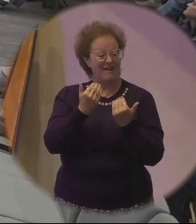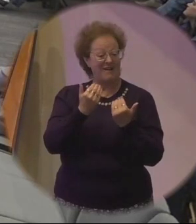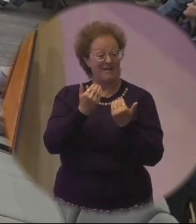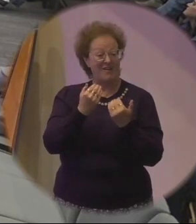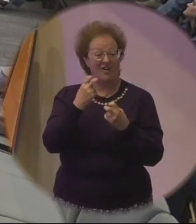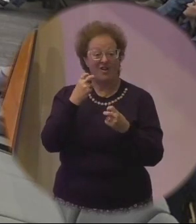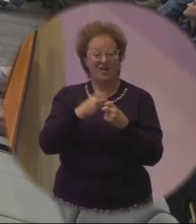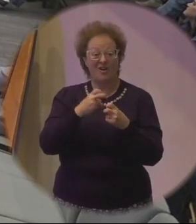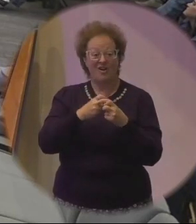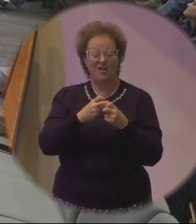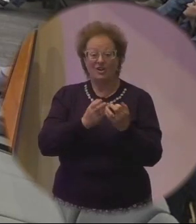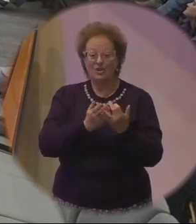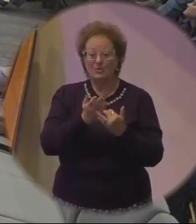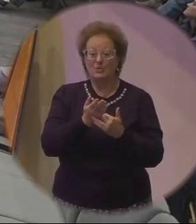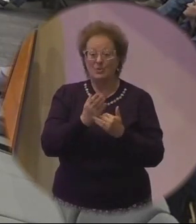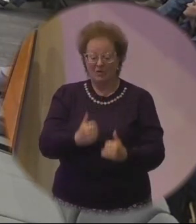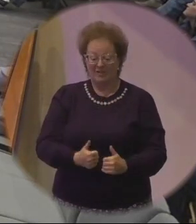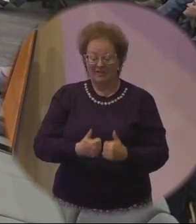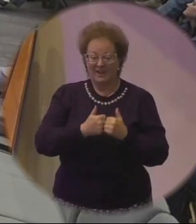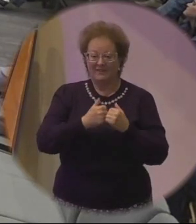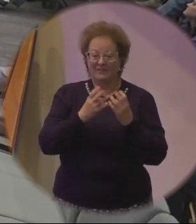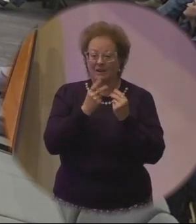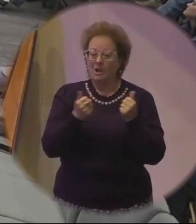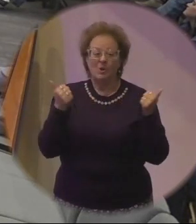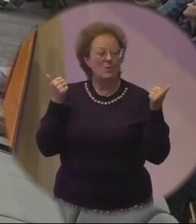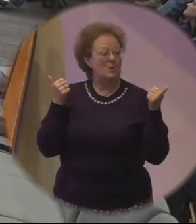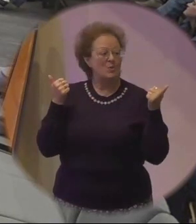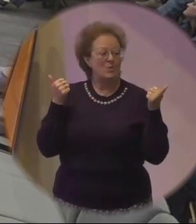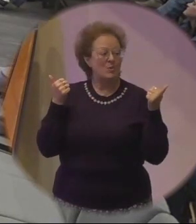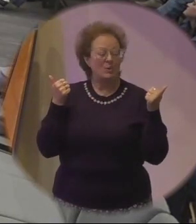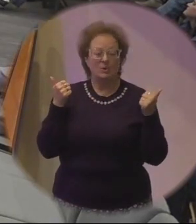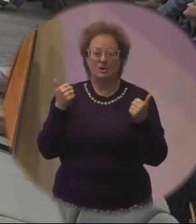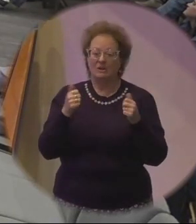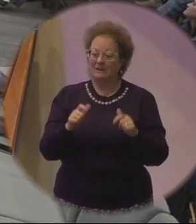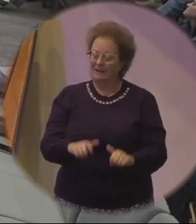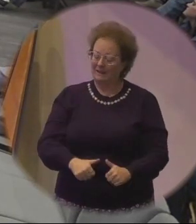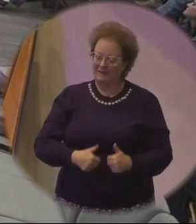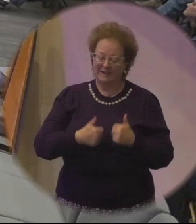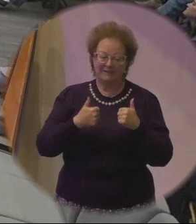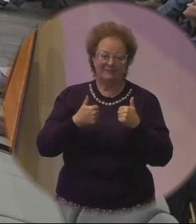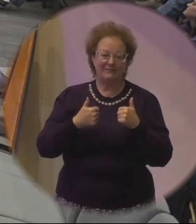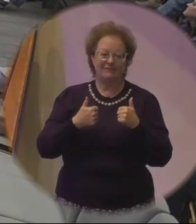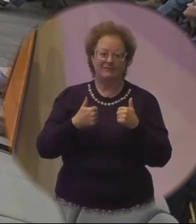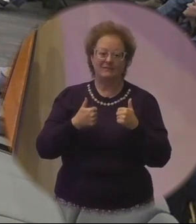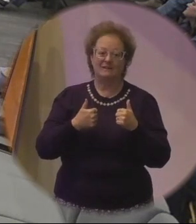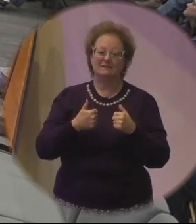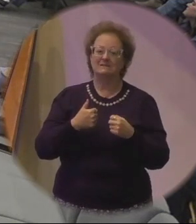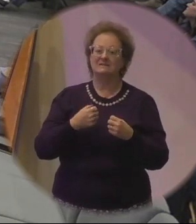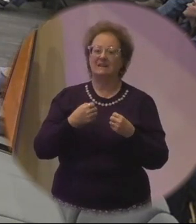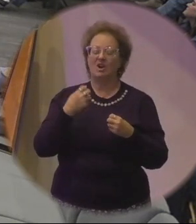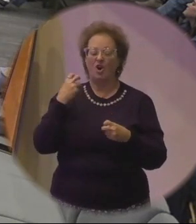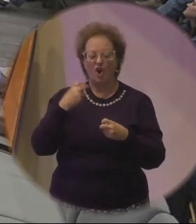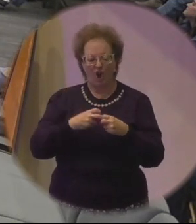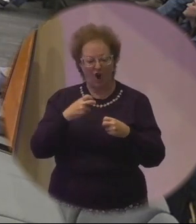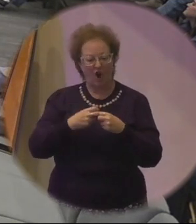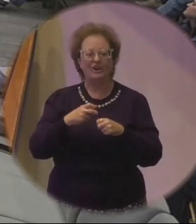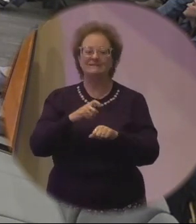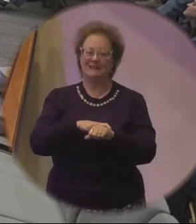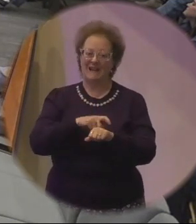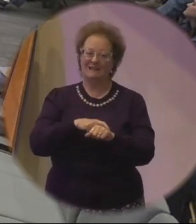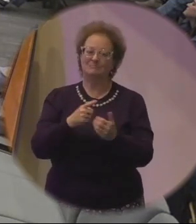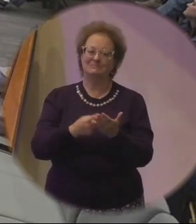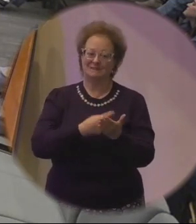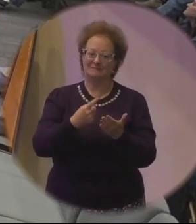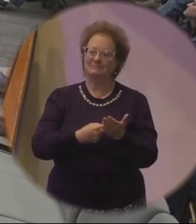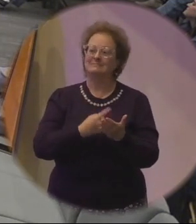it's hard to get through this life unscathed, right? Life in this sin-broken world often deals us some very difficult